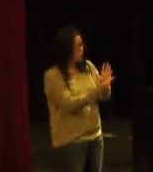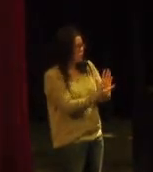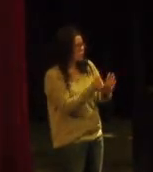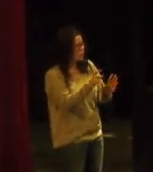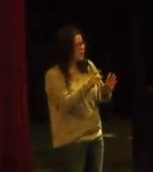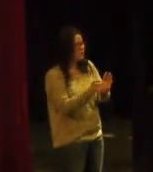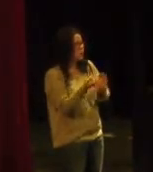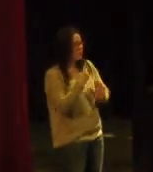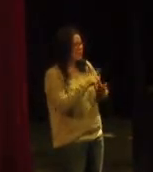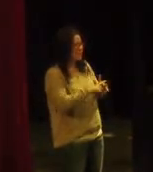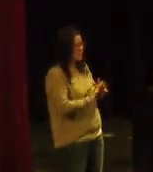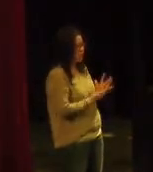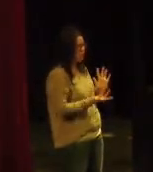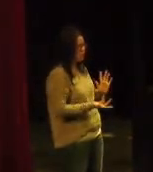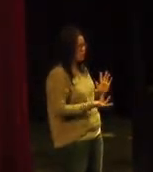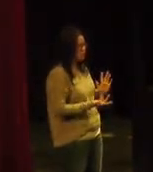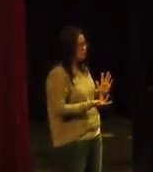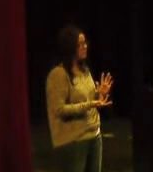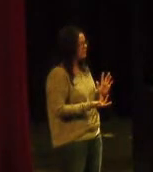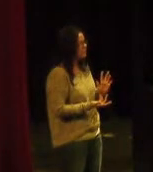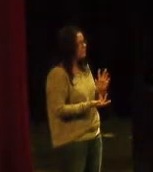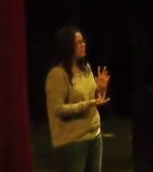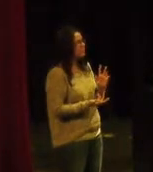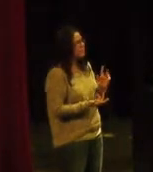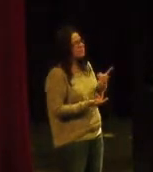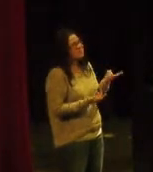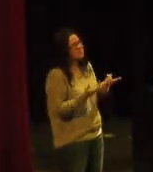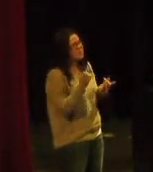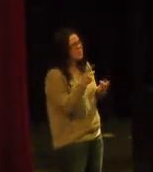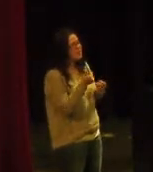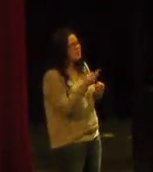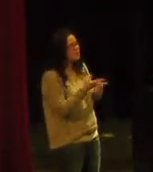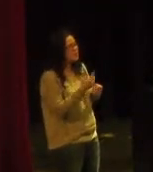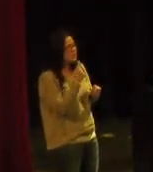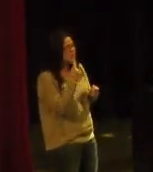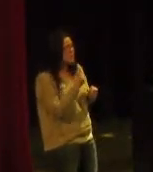That's a good question, John. You know, it goes back to a couple of things I said. One is that